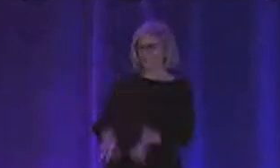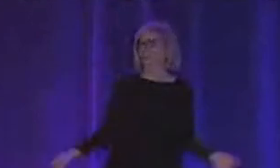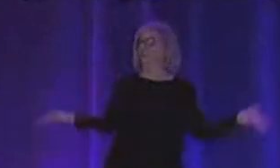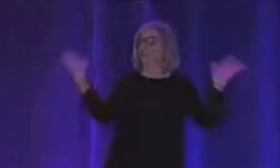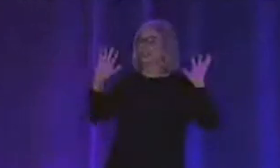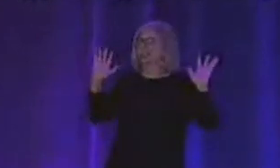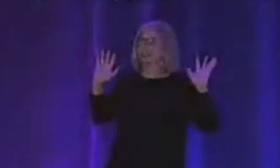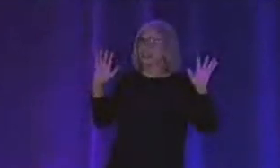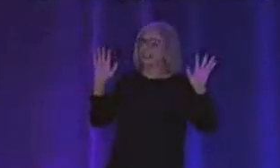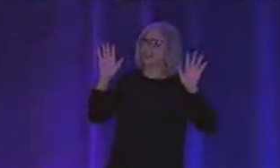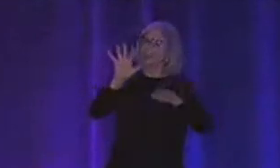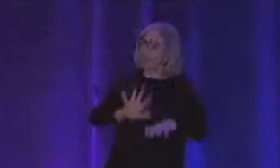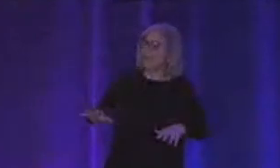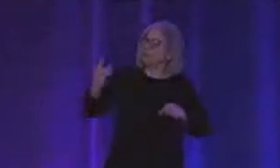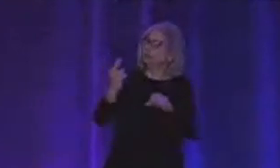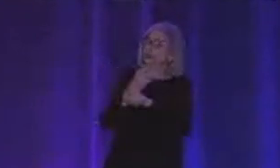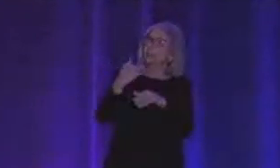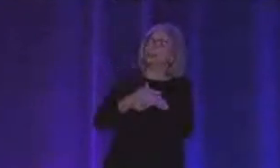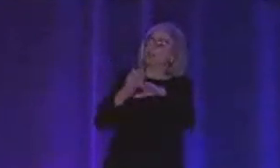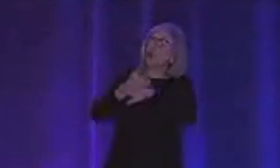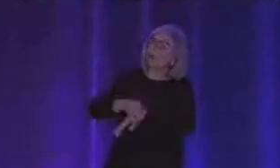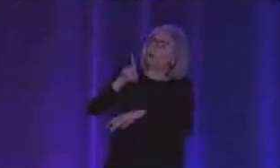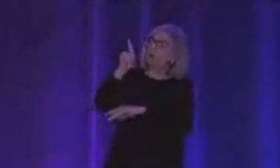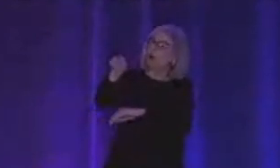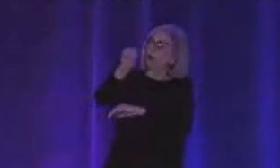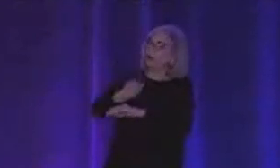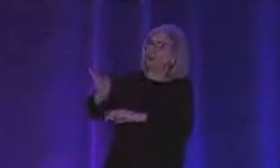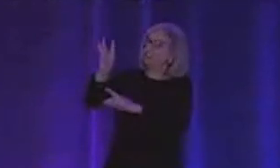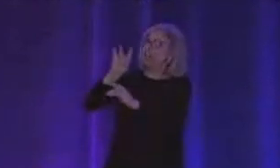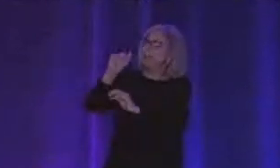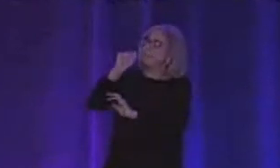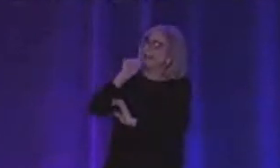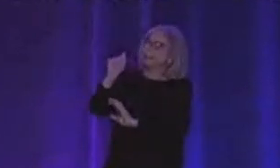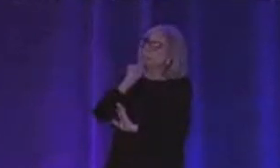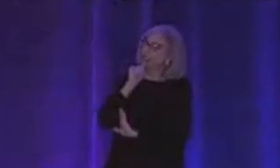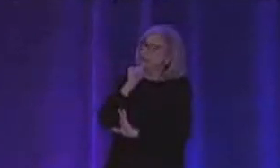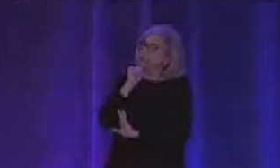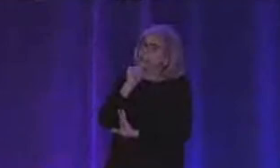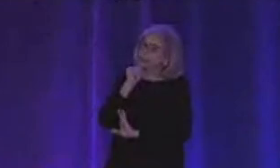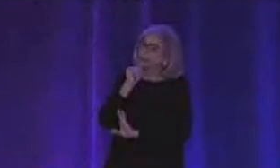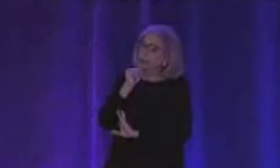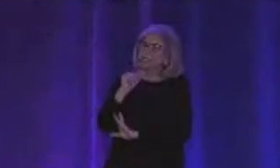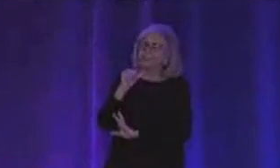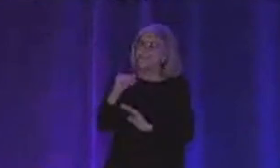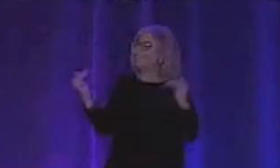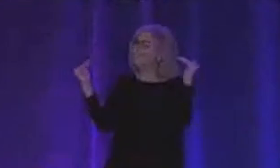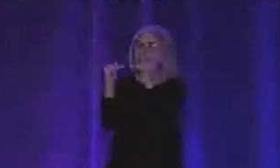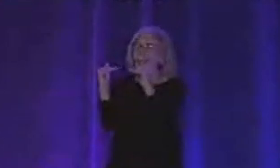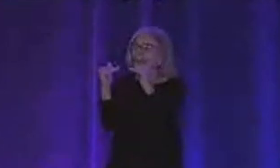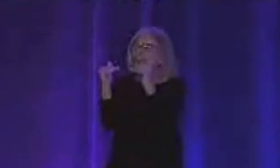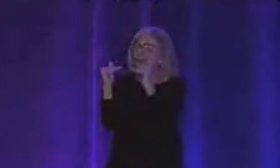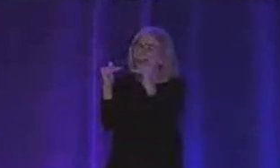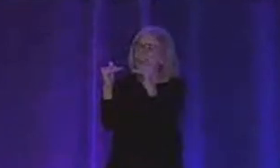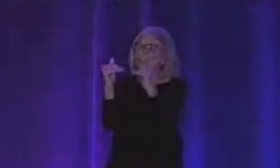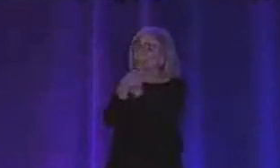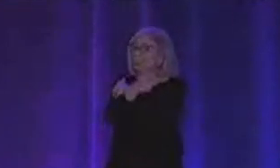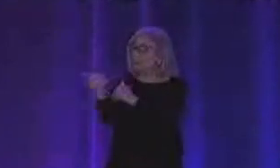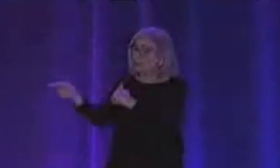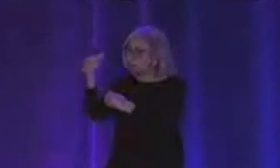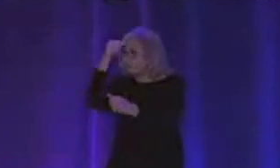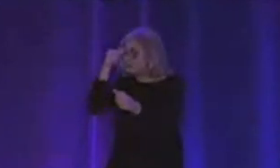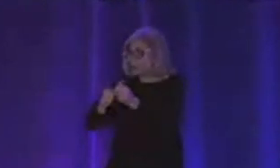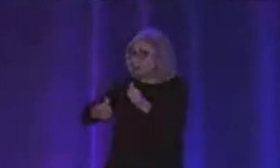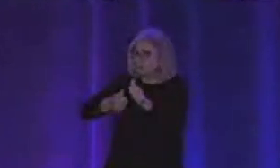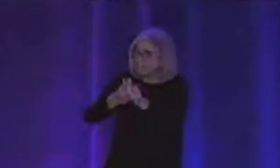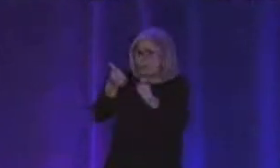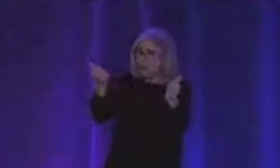The average user has over 108 passwords. It is unfair to expect someone to keep track of